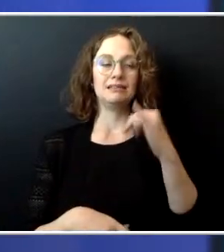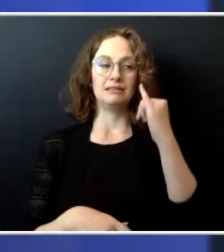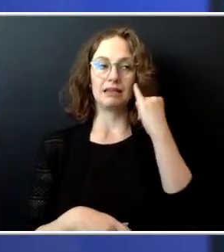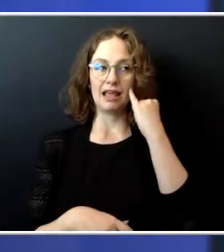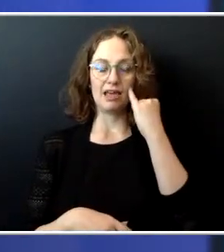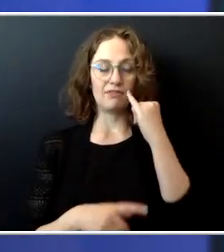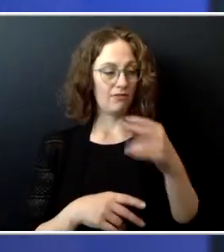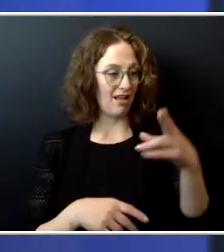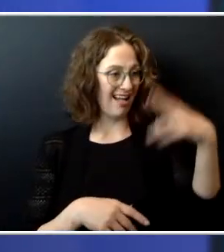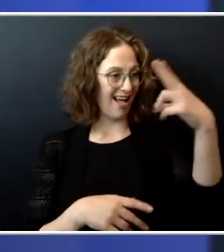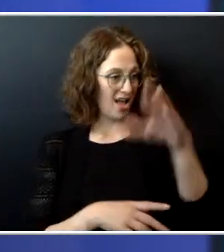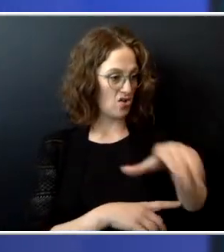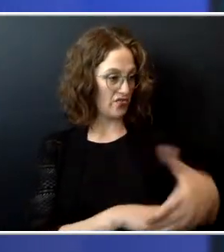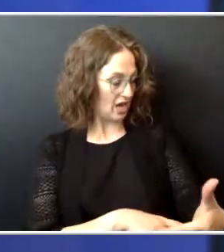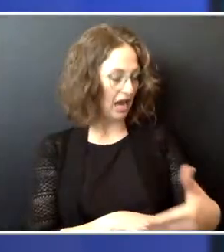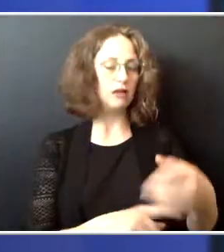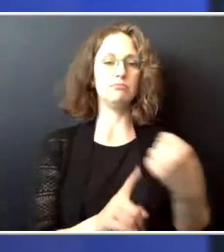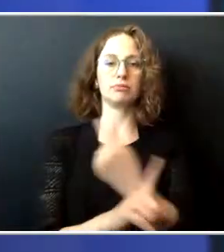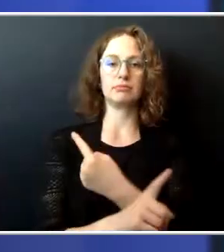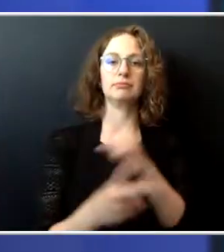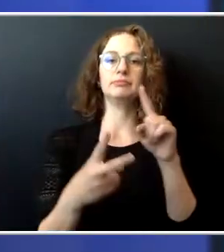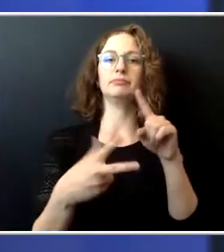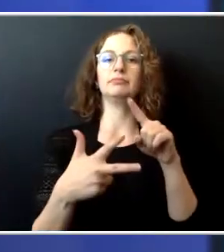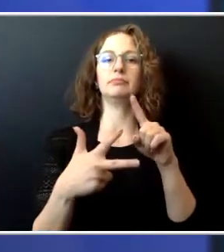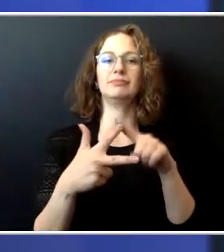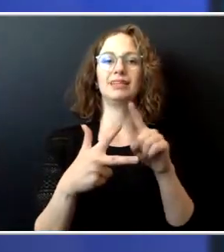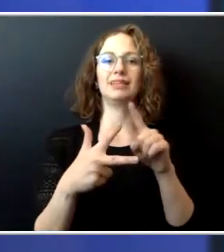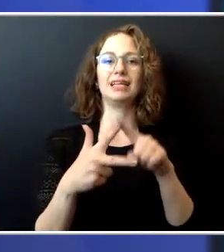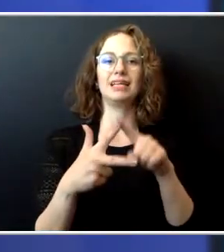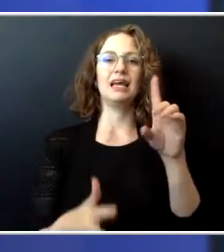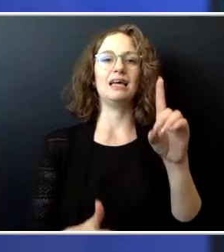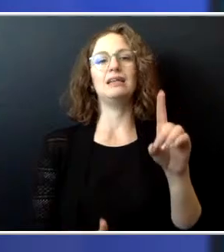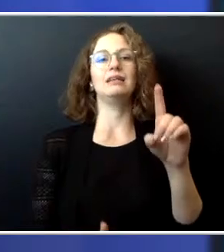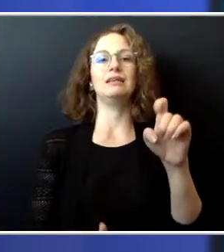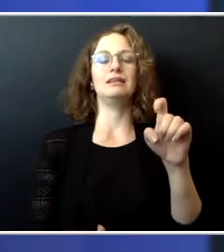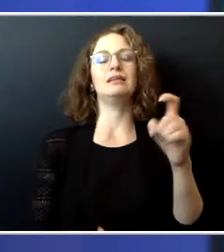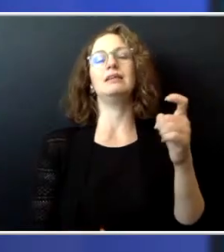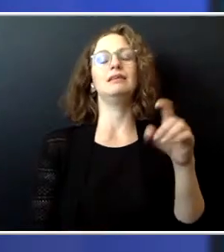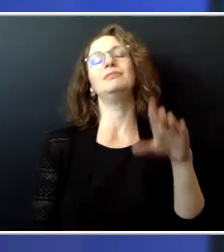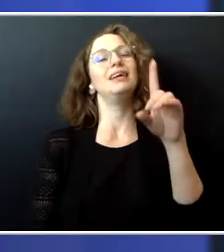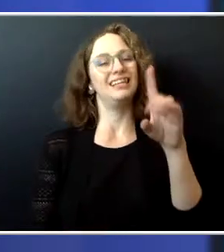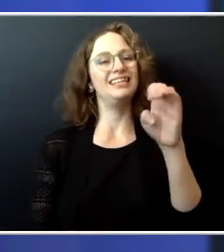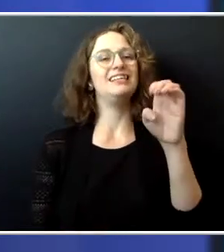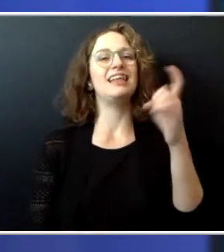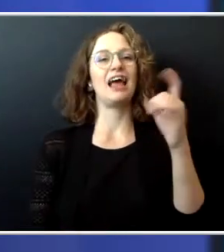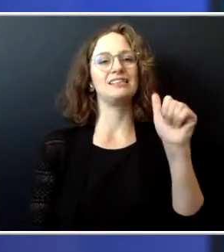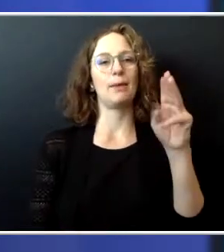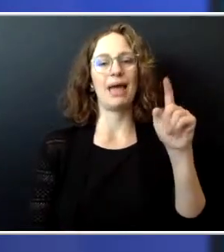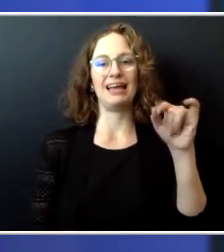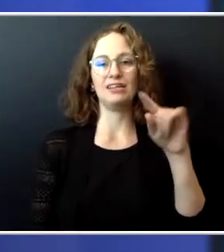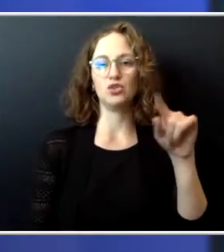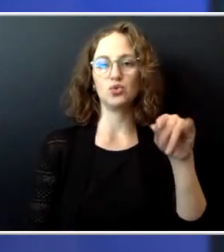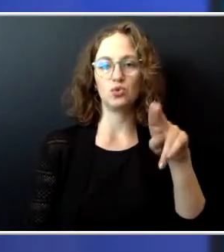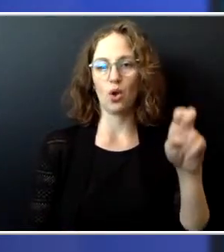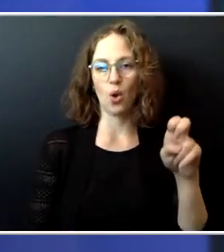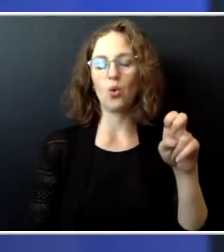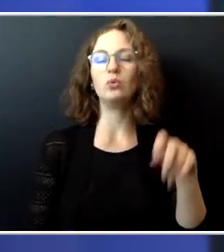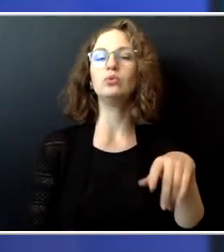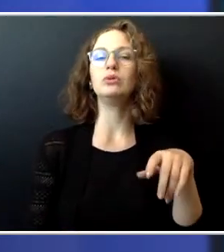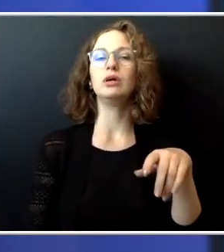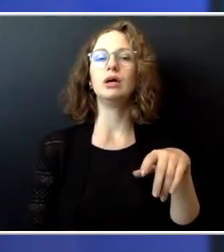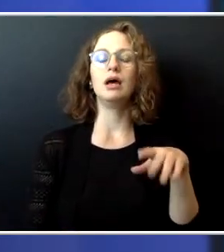is called a dexamethasone low dose suppression test. It's when you take a steroid pulse at night, and of course it's so important